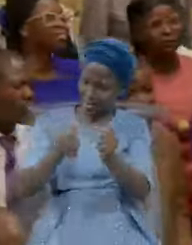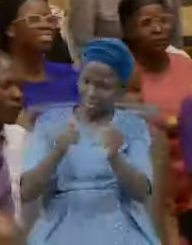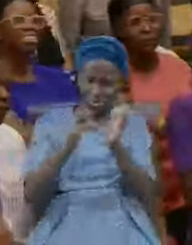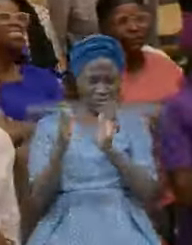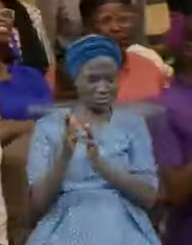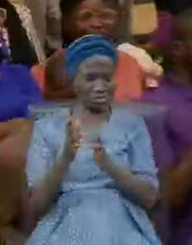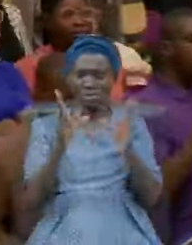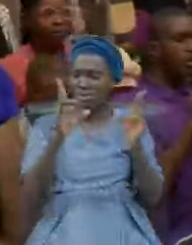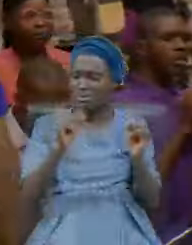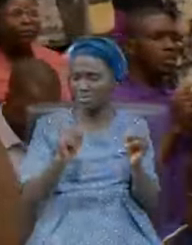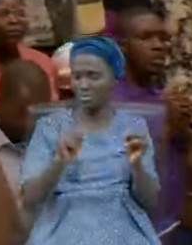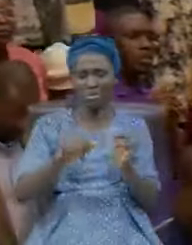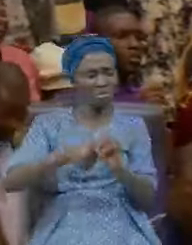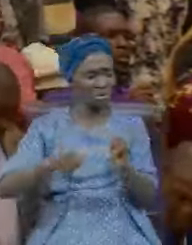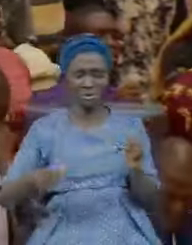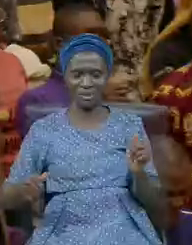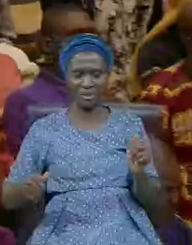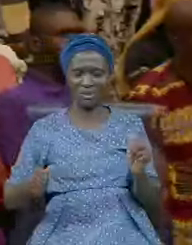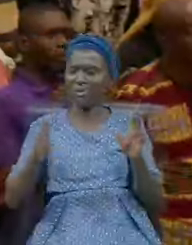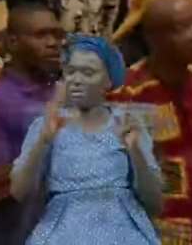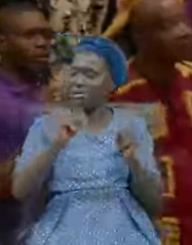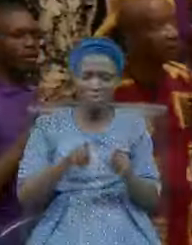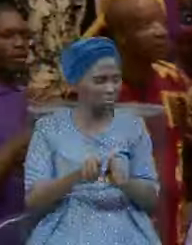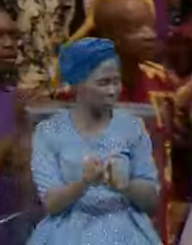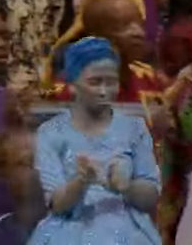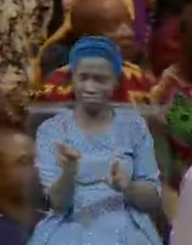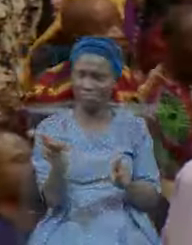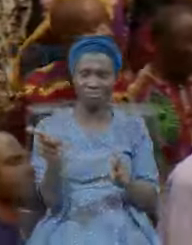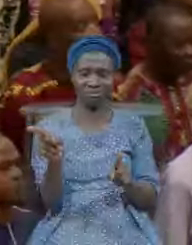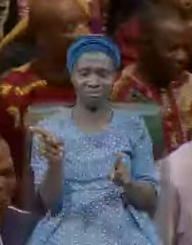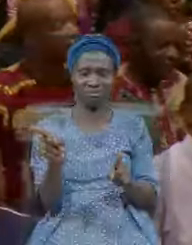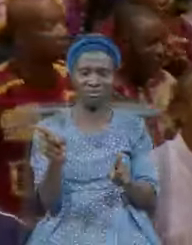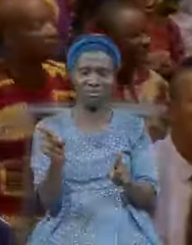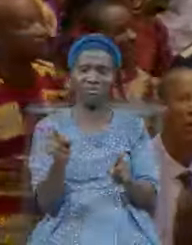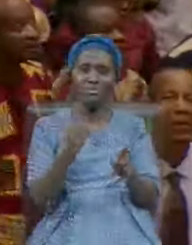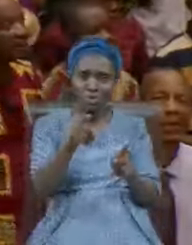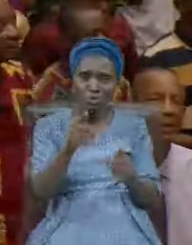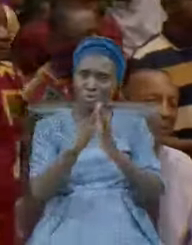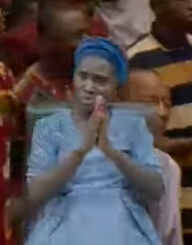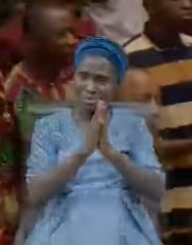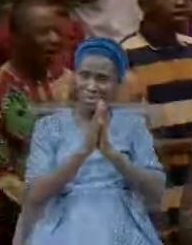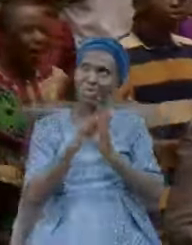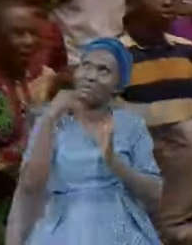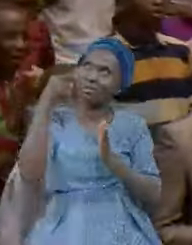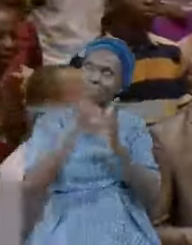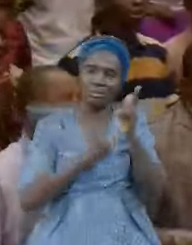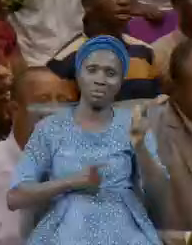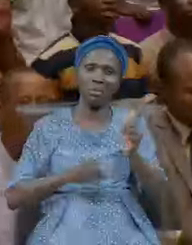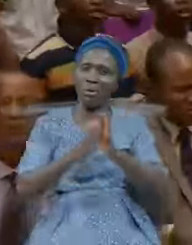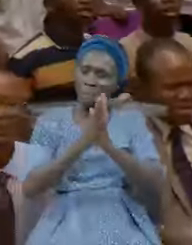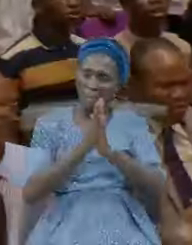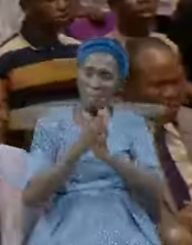not turning back, not turning back. Tell the Lord.